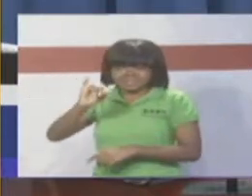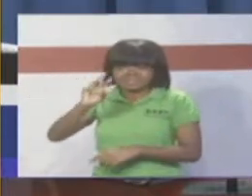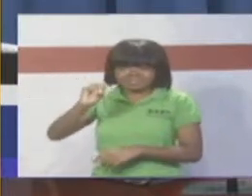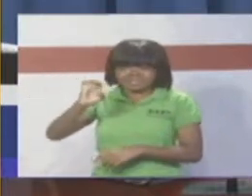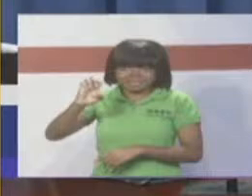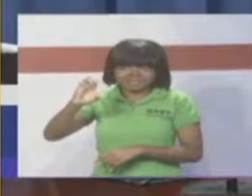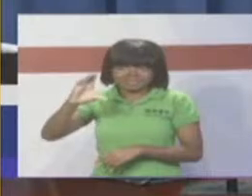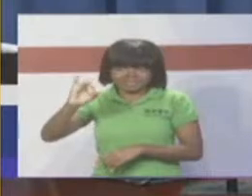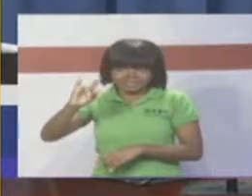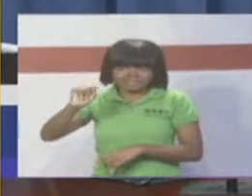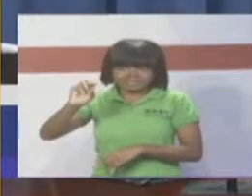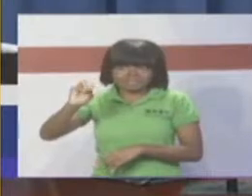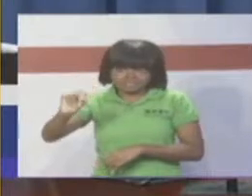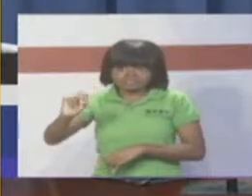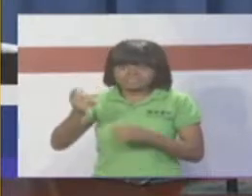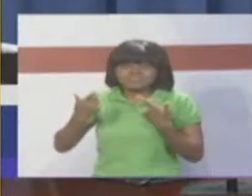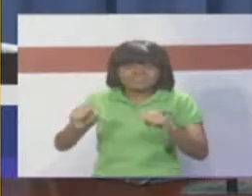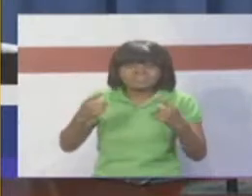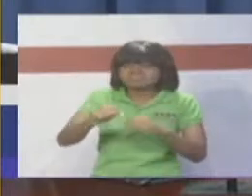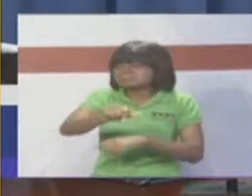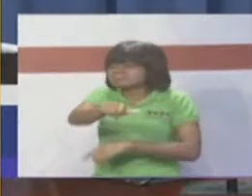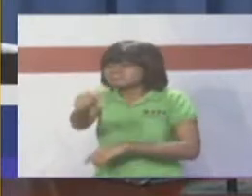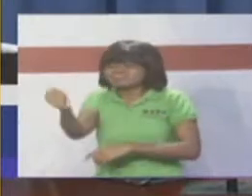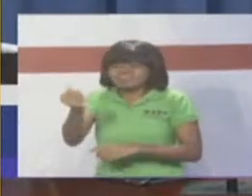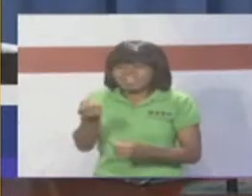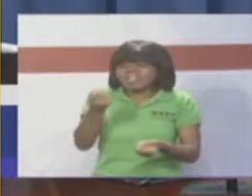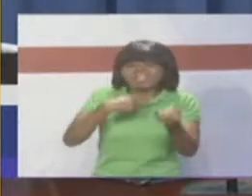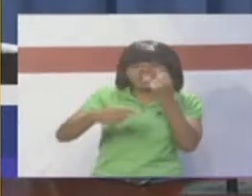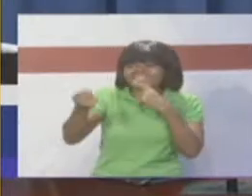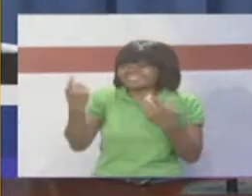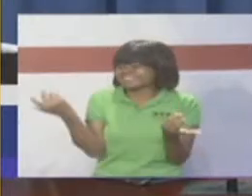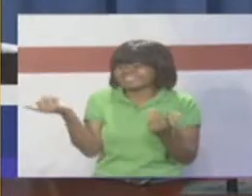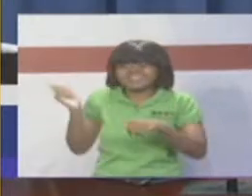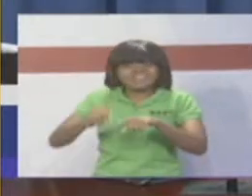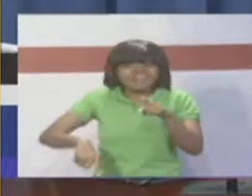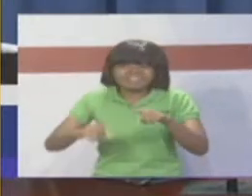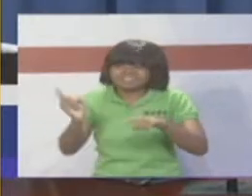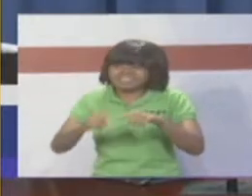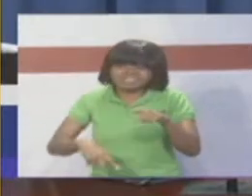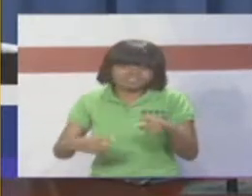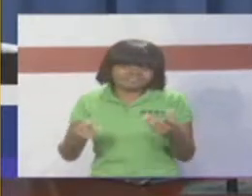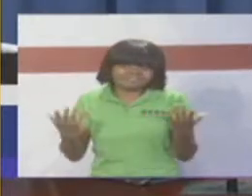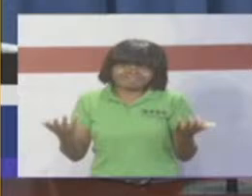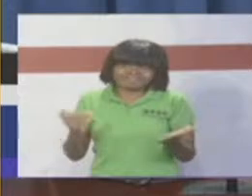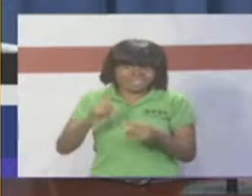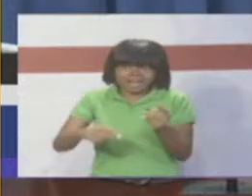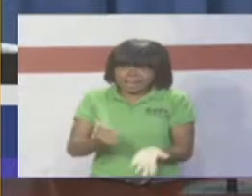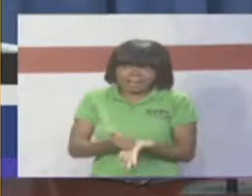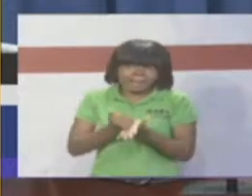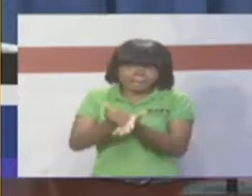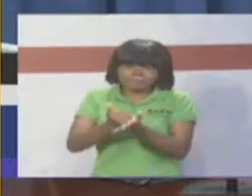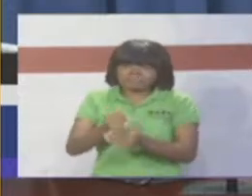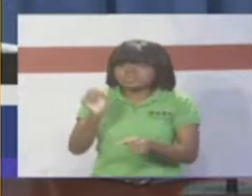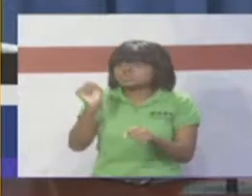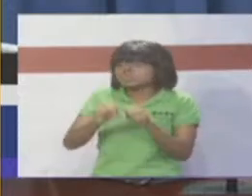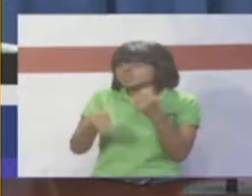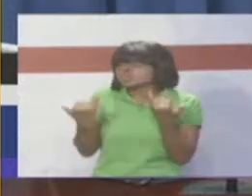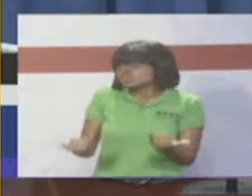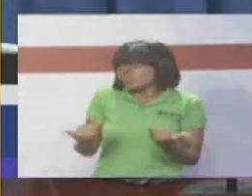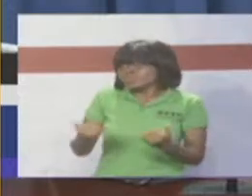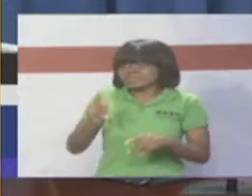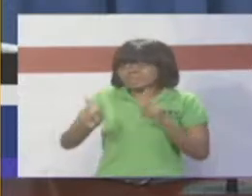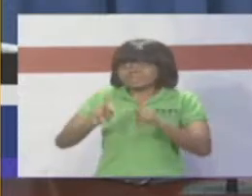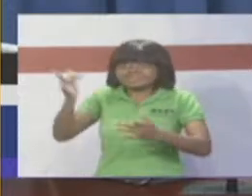To 3 times, cannot go to the deserving patient, non-COVID heart attack patient.